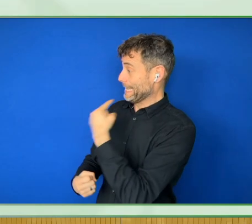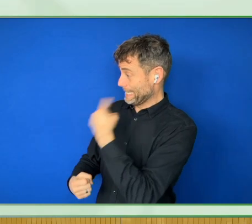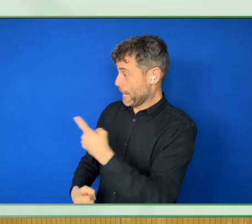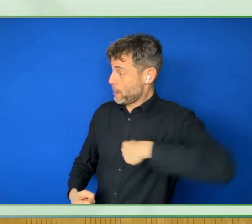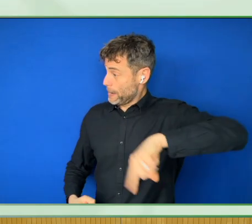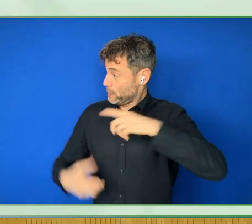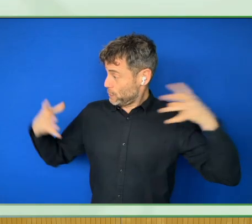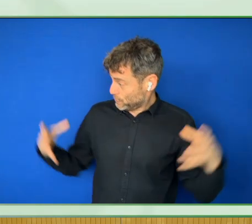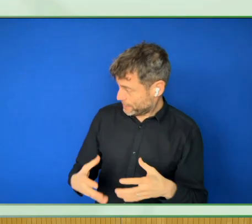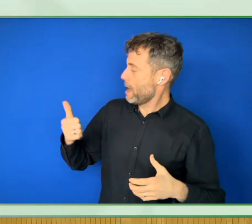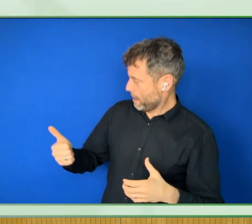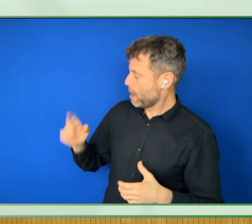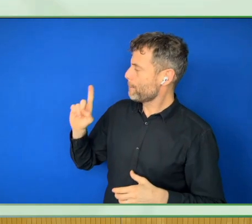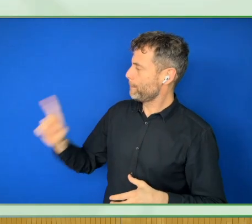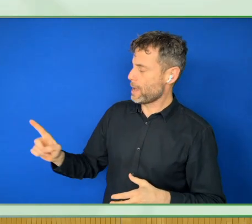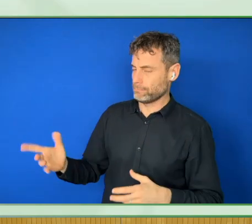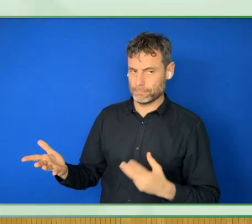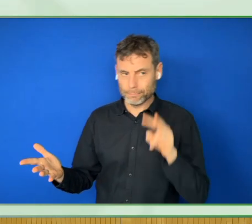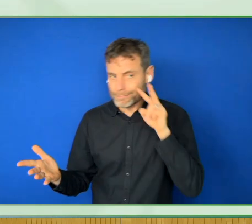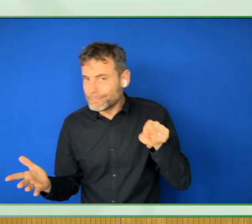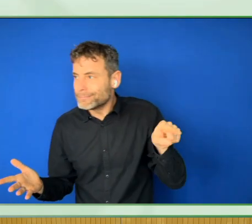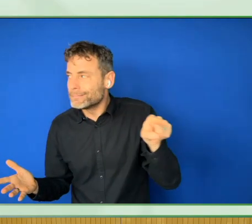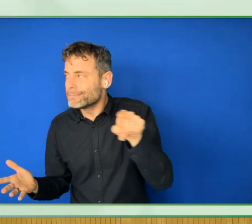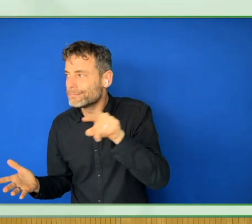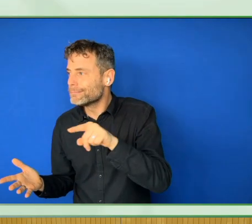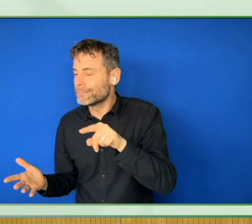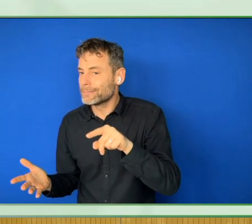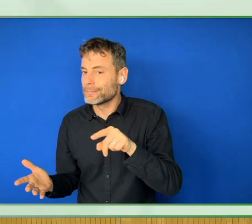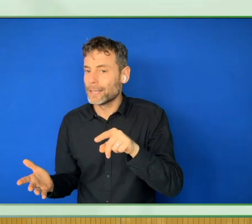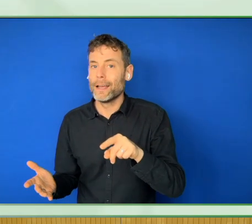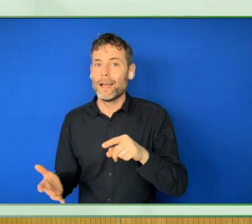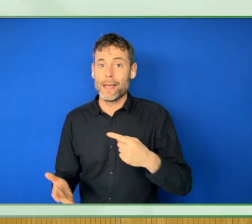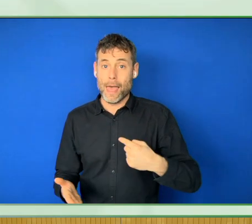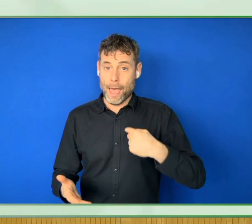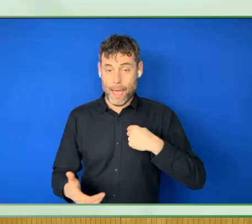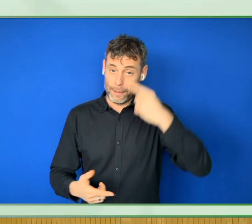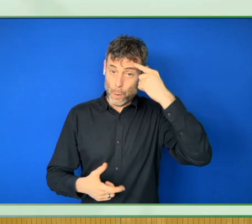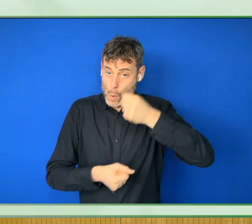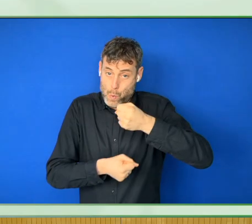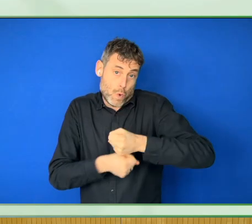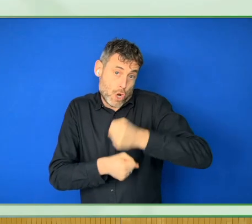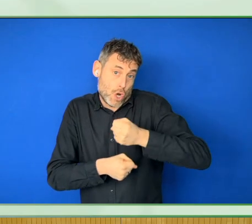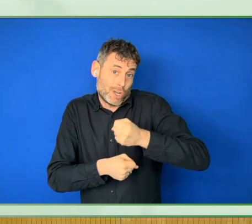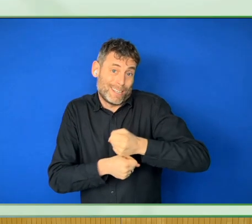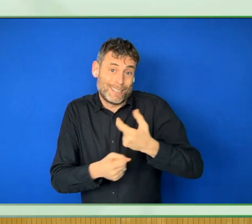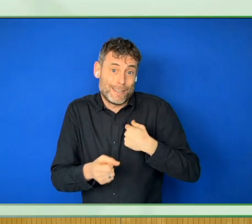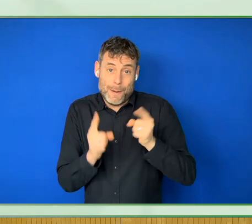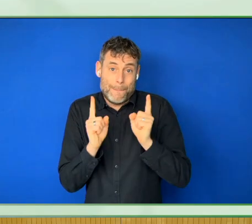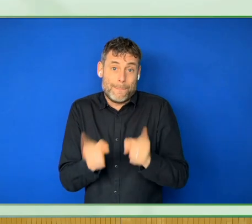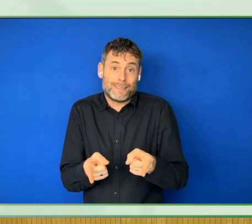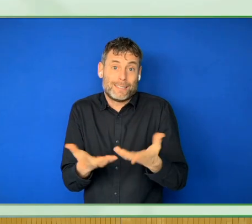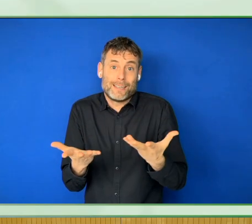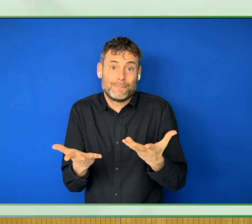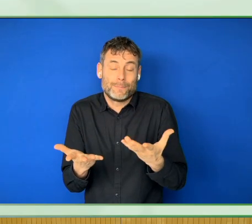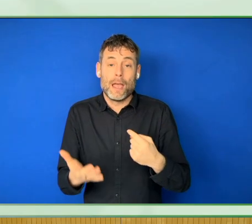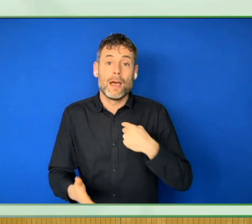being plunged into systemic poverty and not ask for an adjustment, when I wasn't